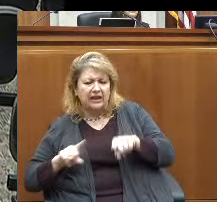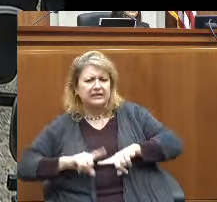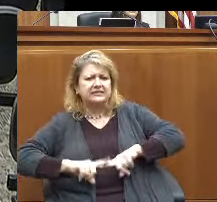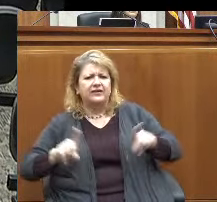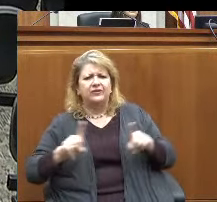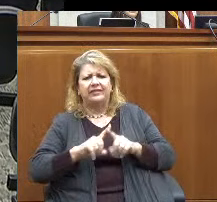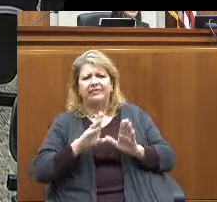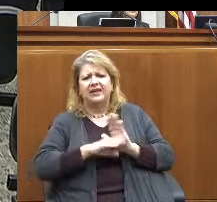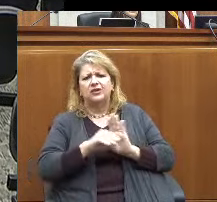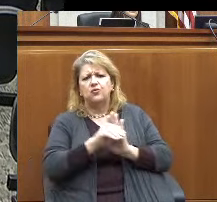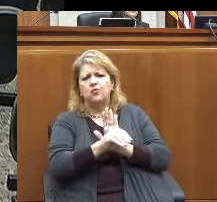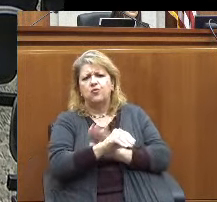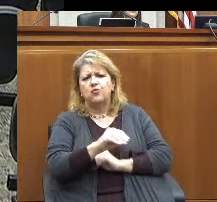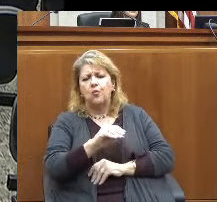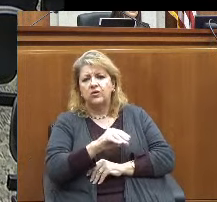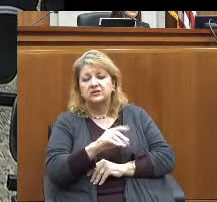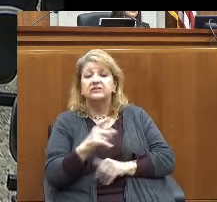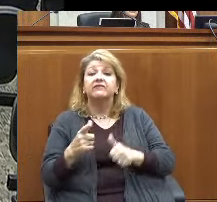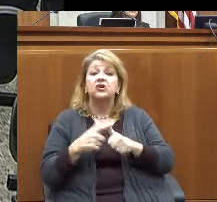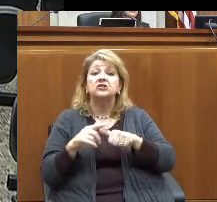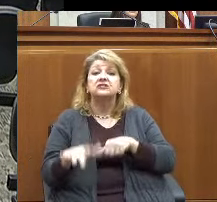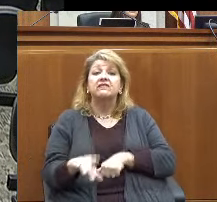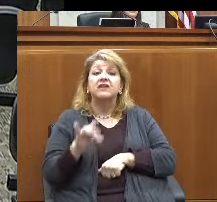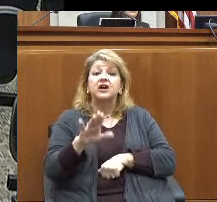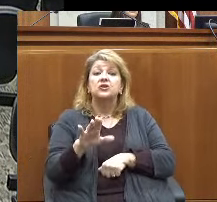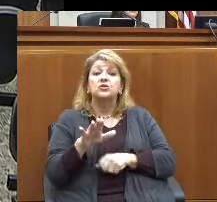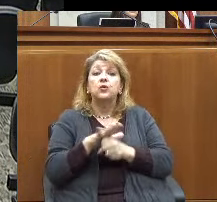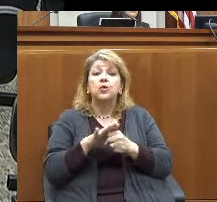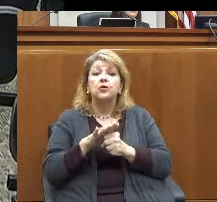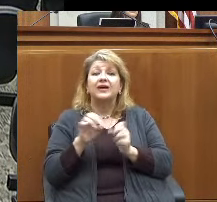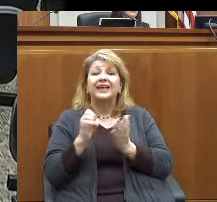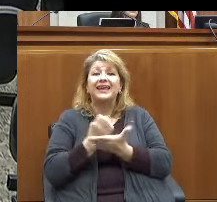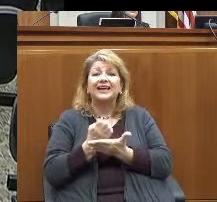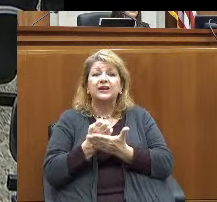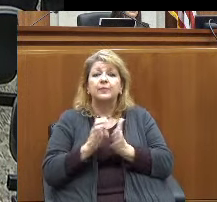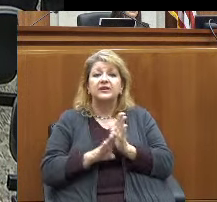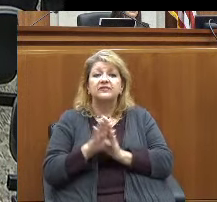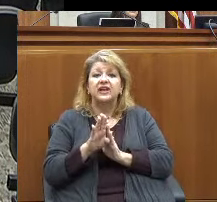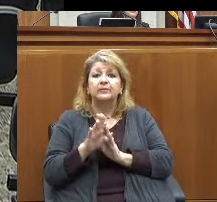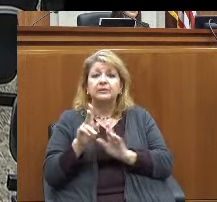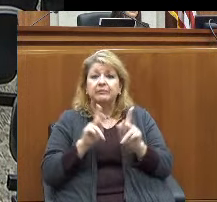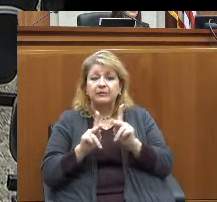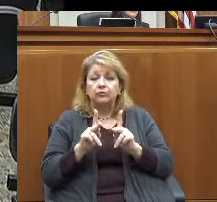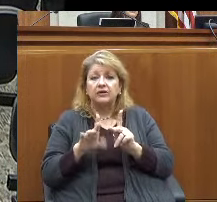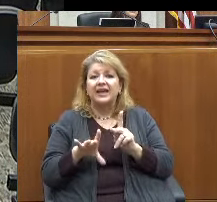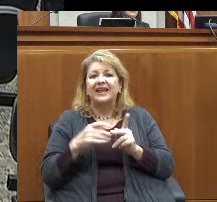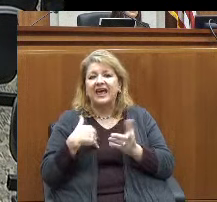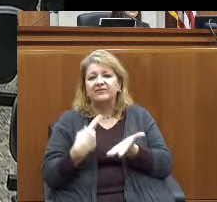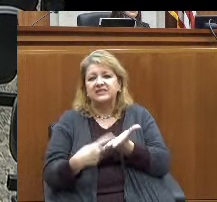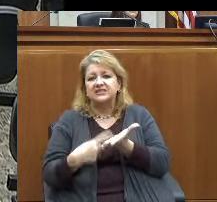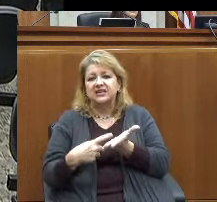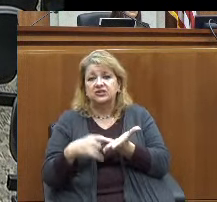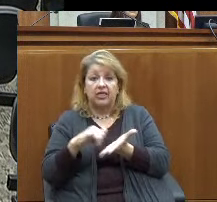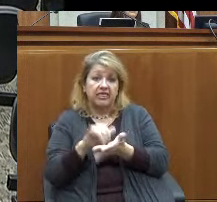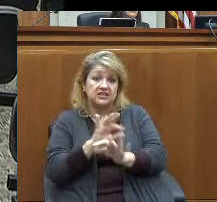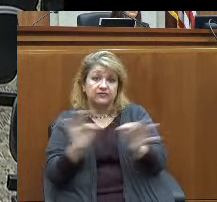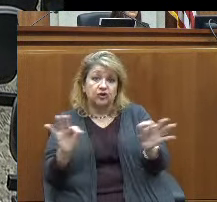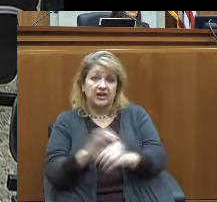like one of the first things you should do is find your local economic development people and have a discussion with them. And that's